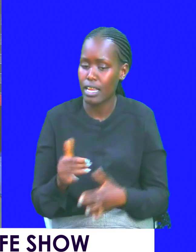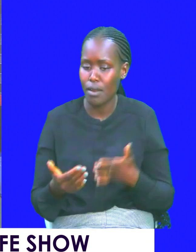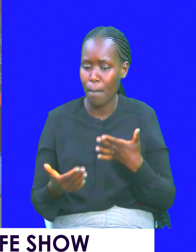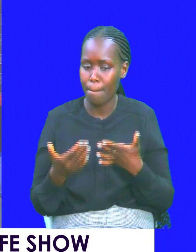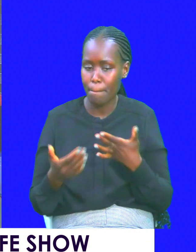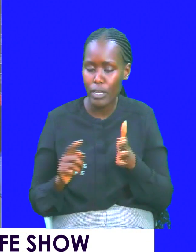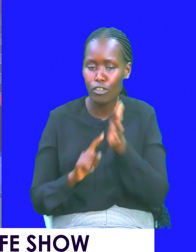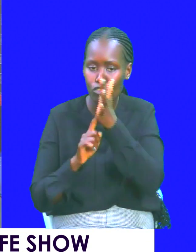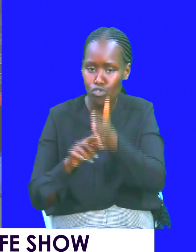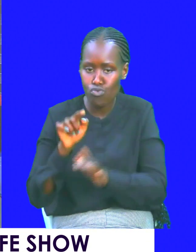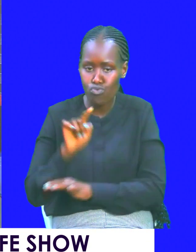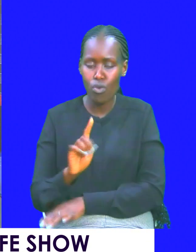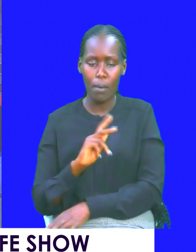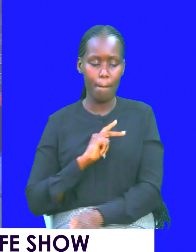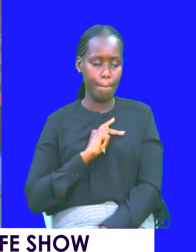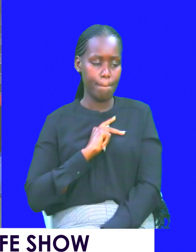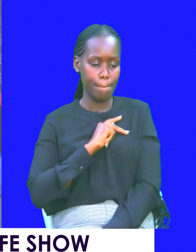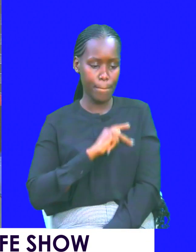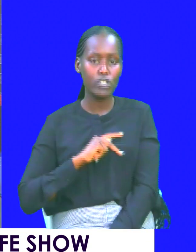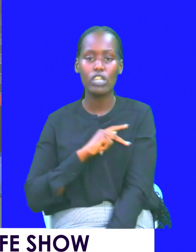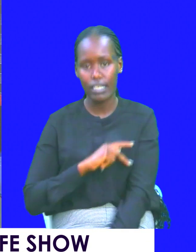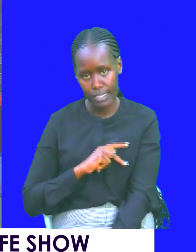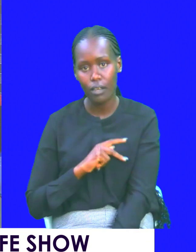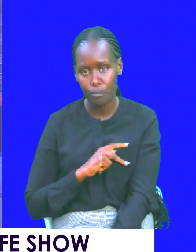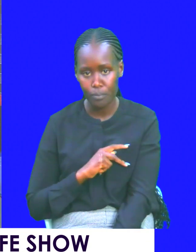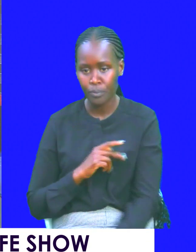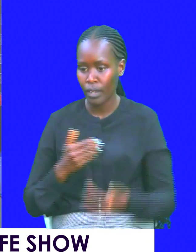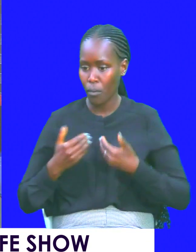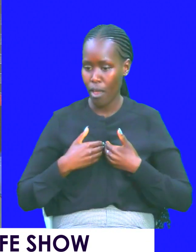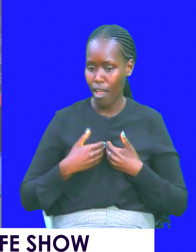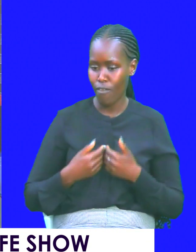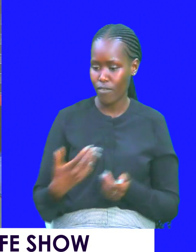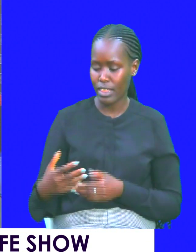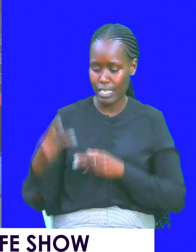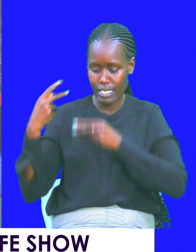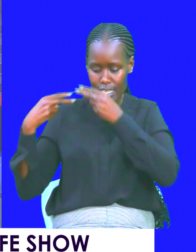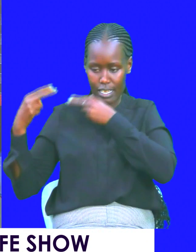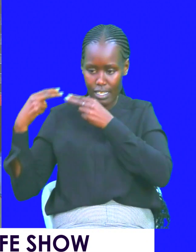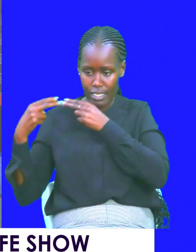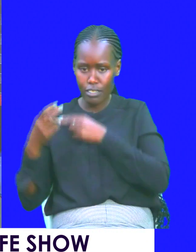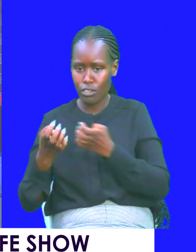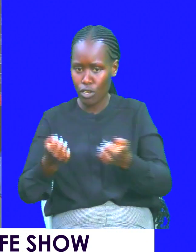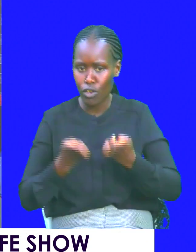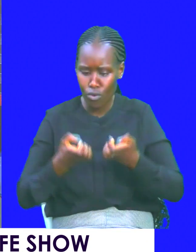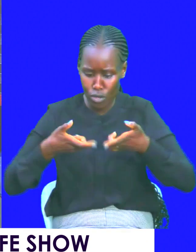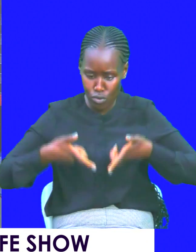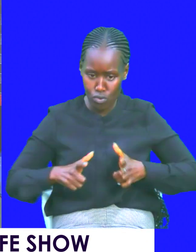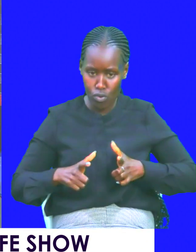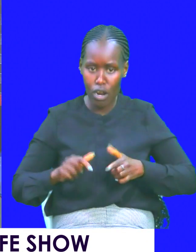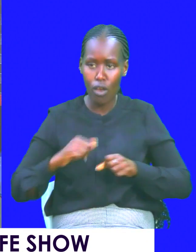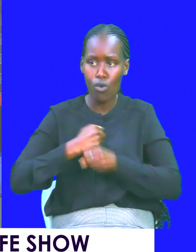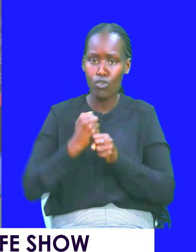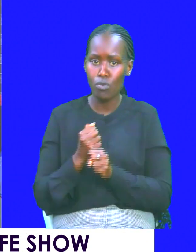your identity. So there are things in history that you do not need to allow to define